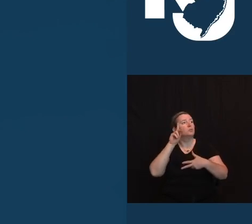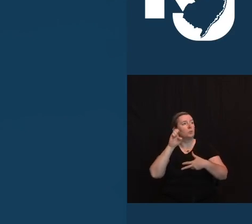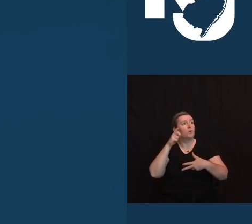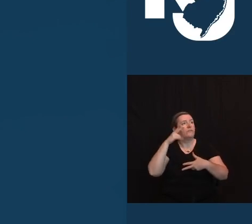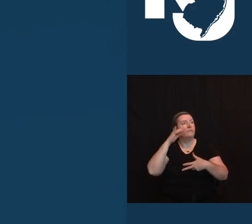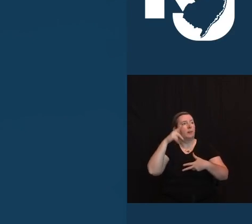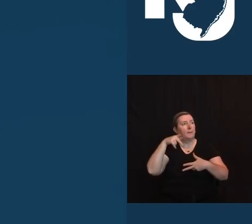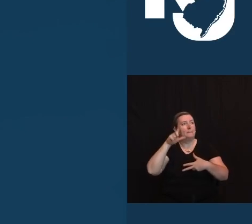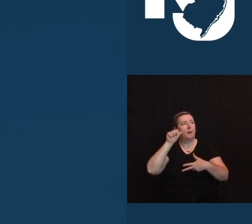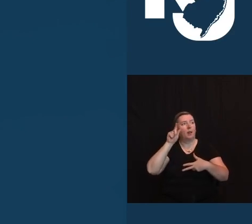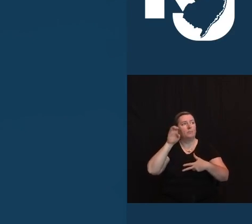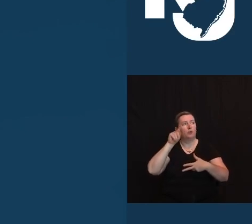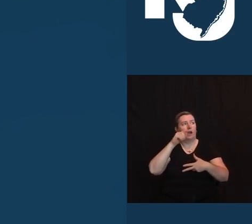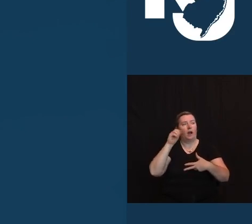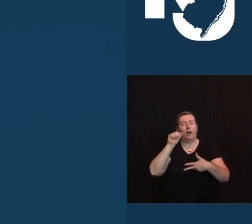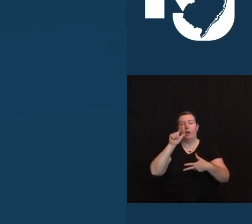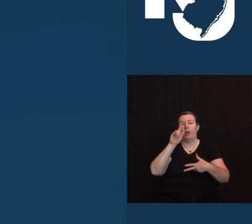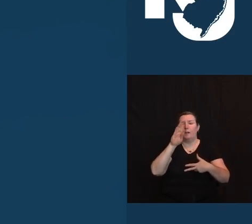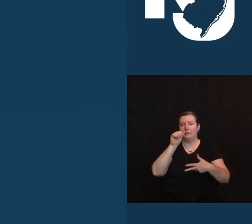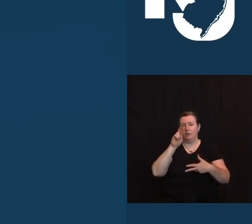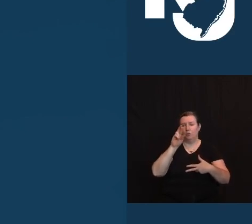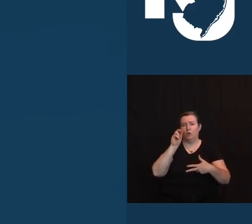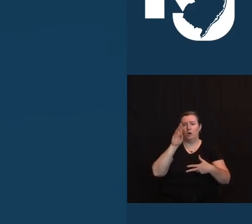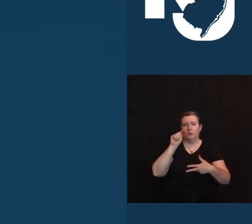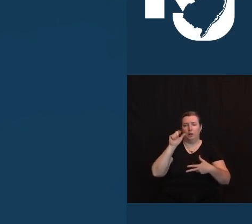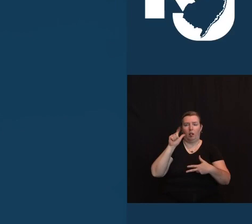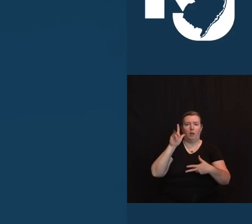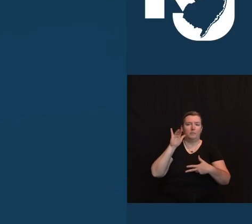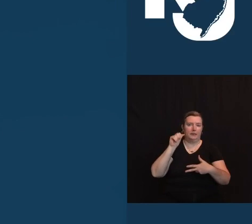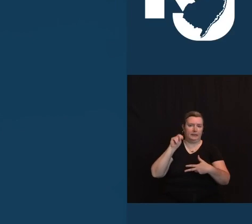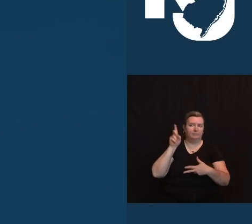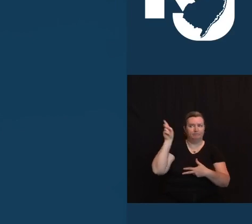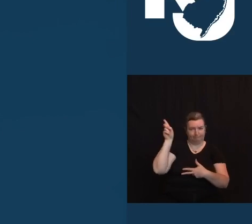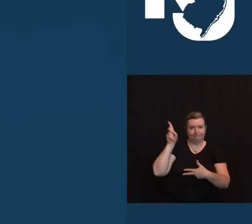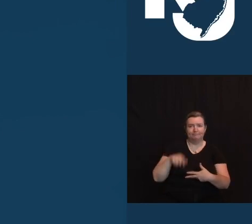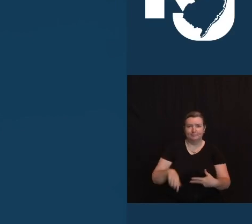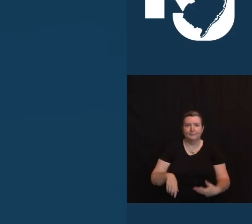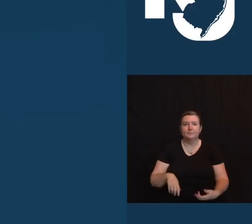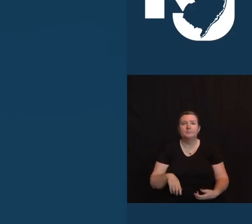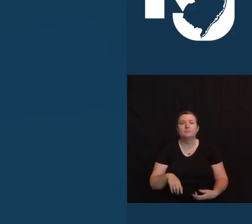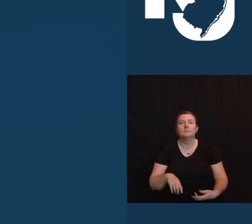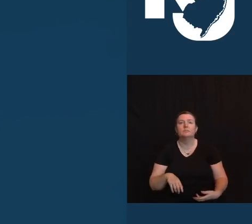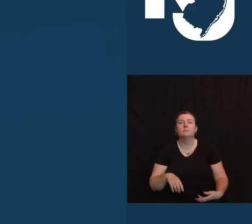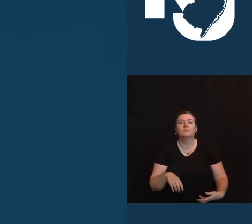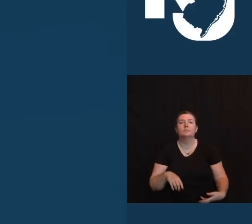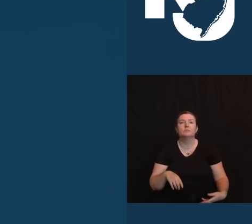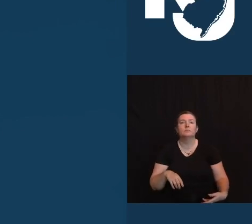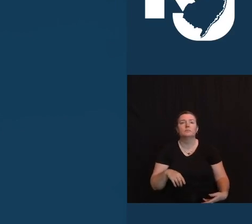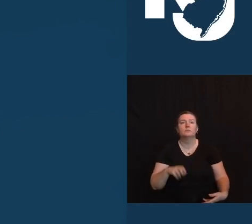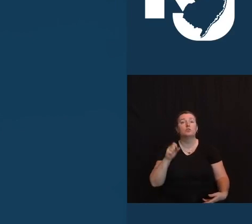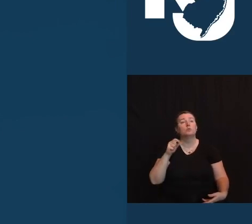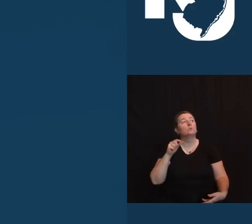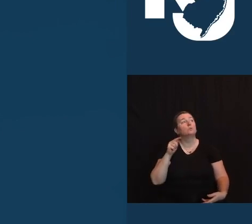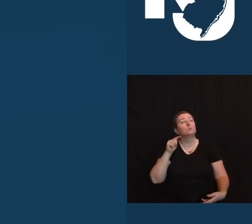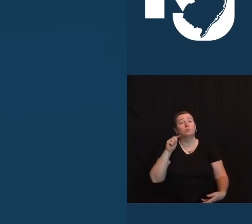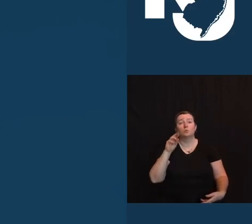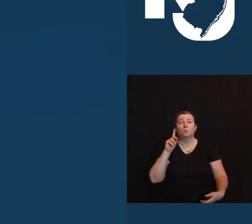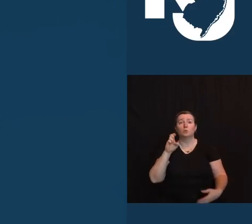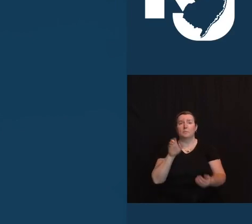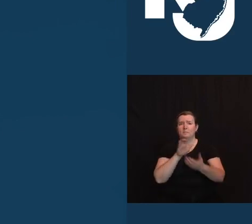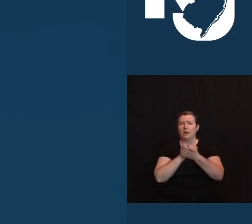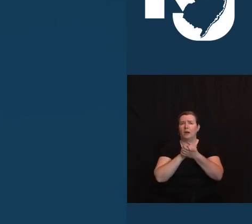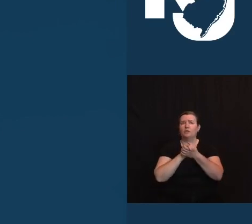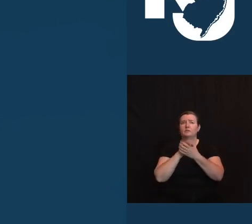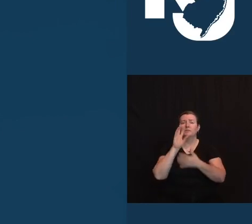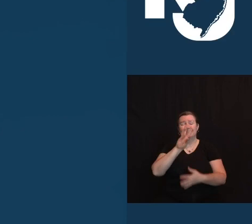by Al on the right and Sue on the left. They were married, Pat and Judy and Ed, for 67 years, and they